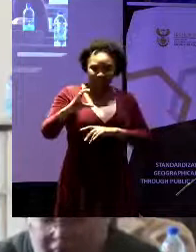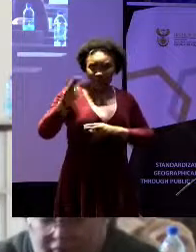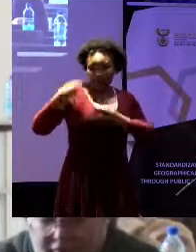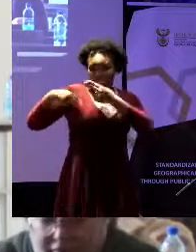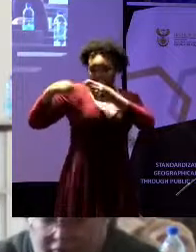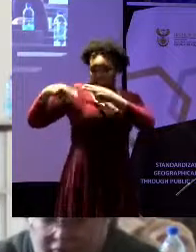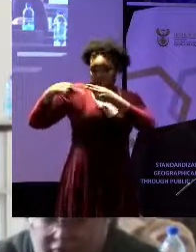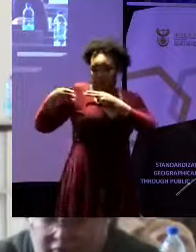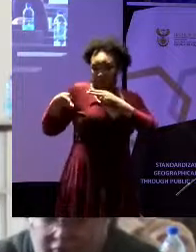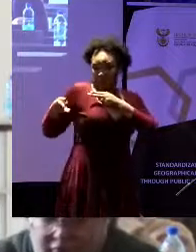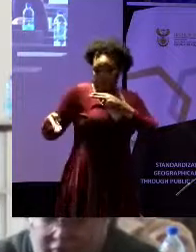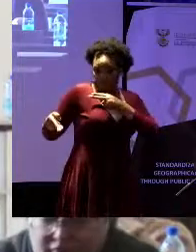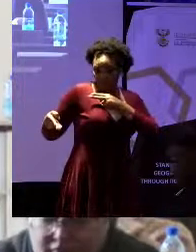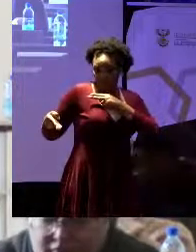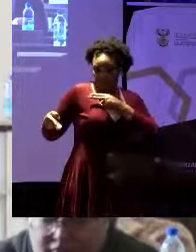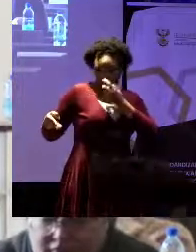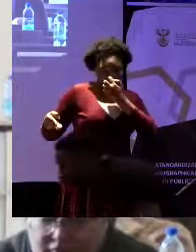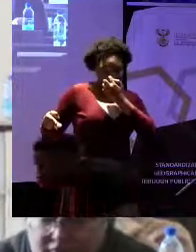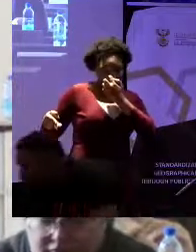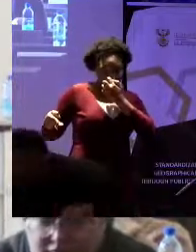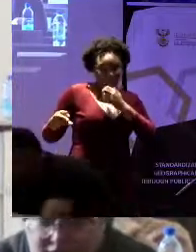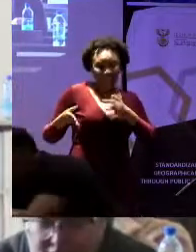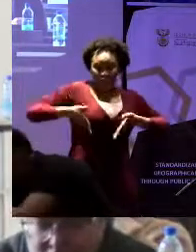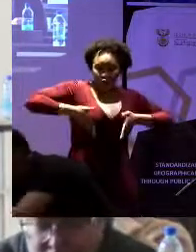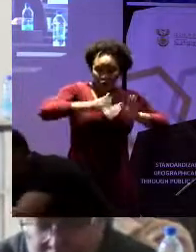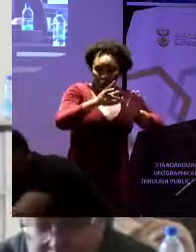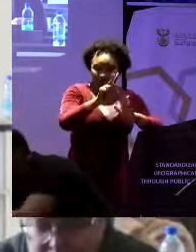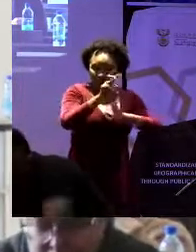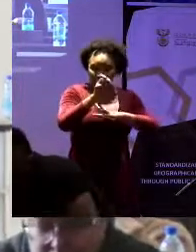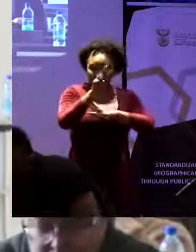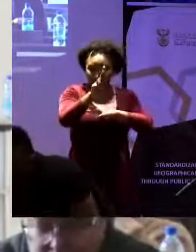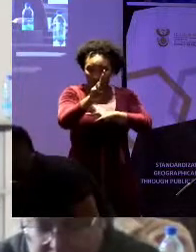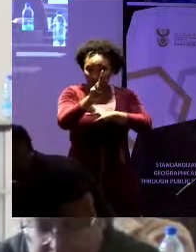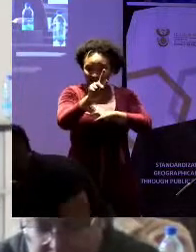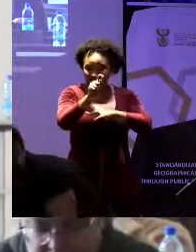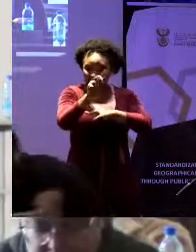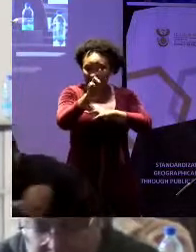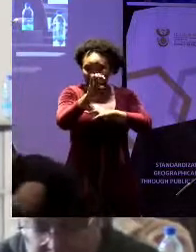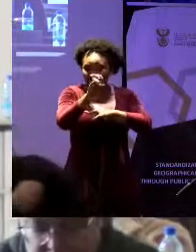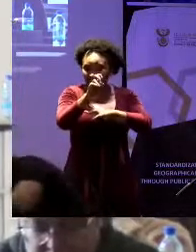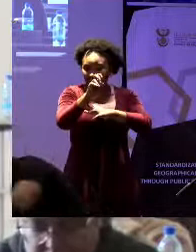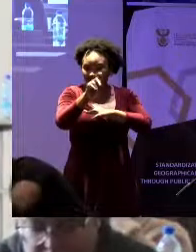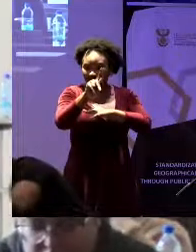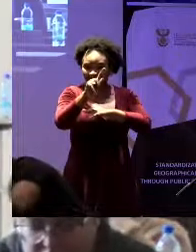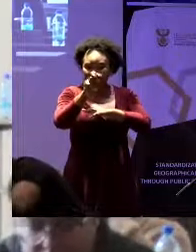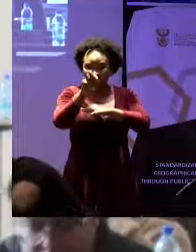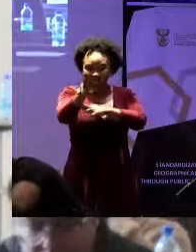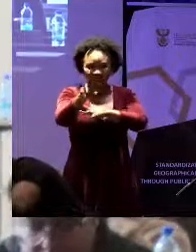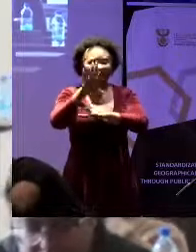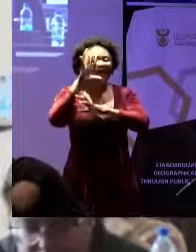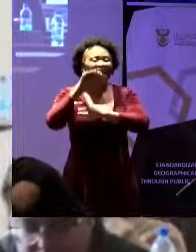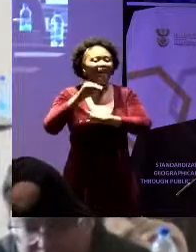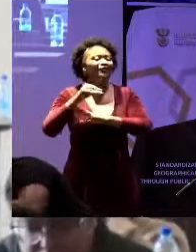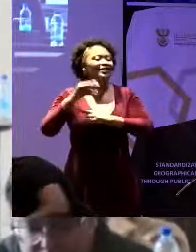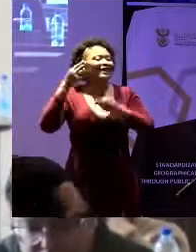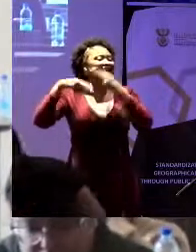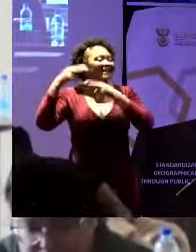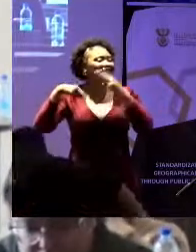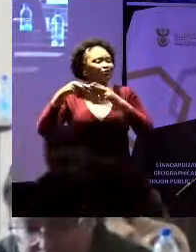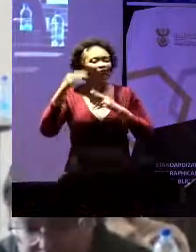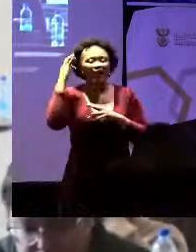legacy. Let me come to a point. In Voortrekker Road, there's a collective memory and collective history. According to Korana, of